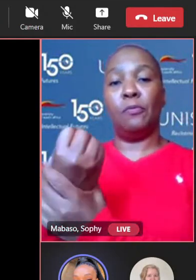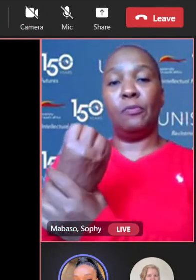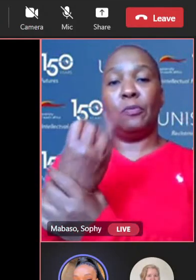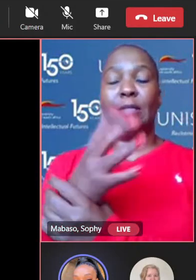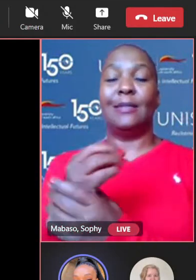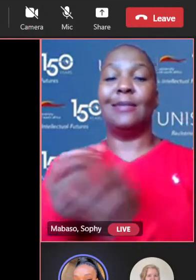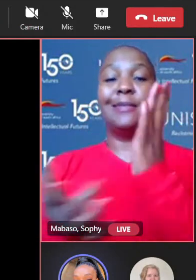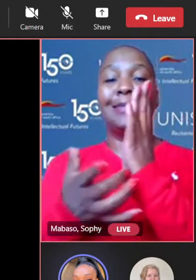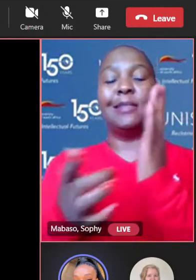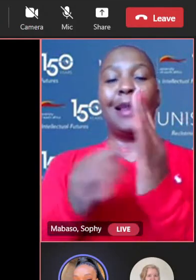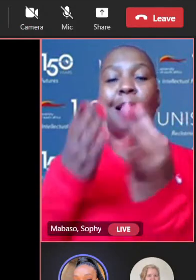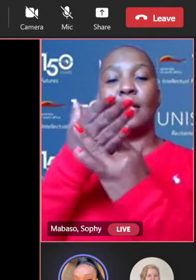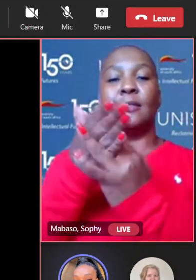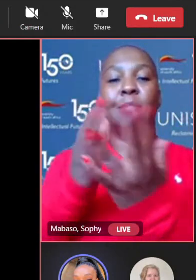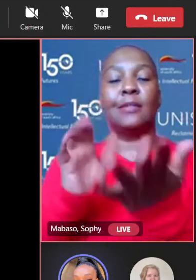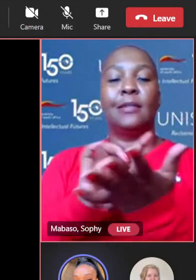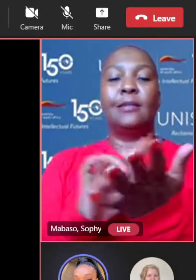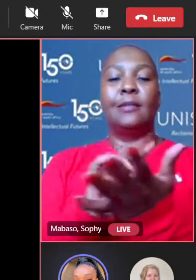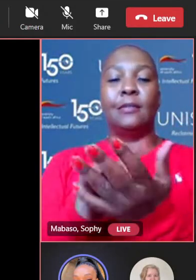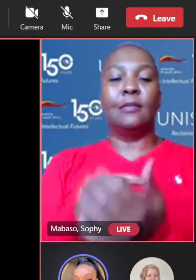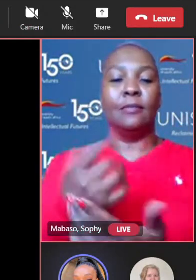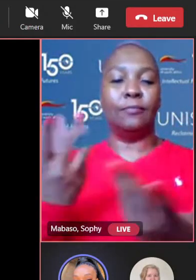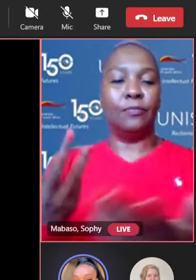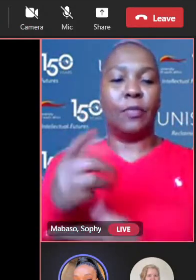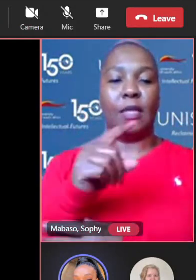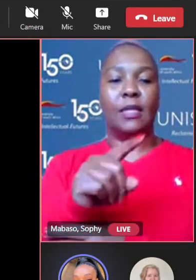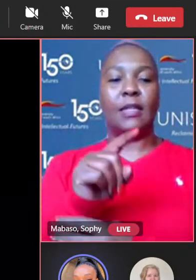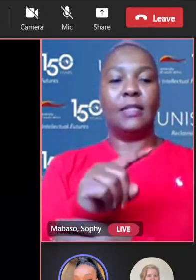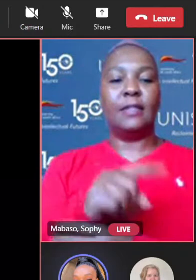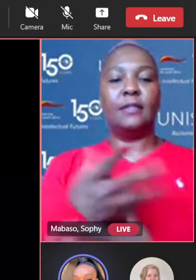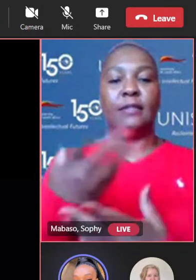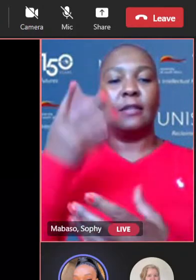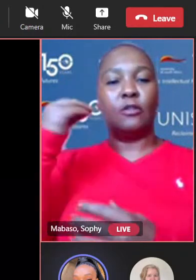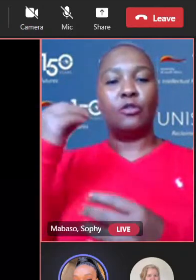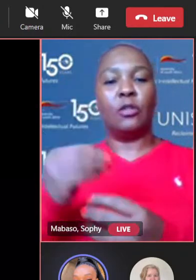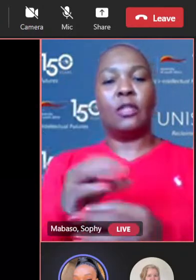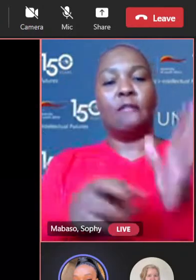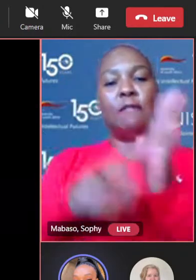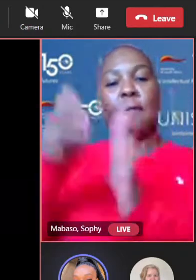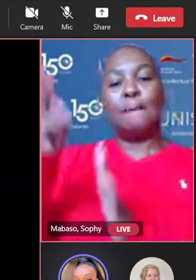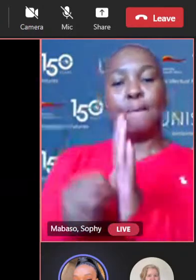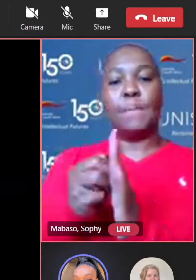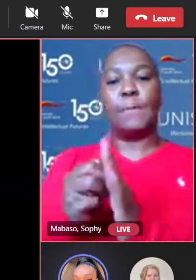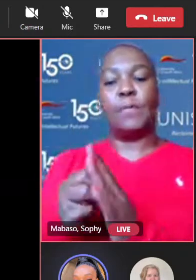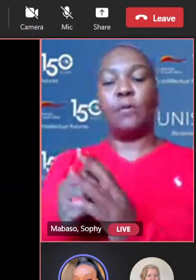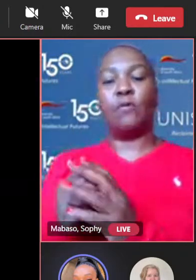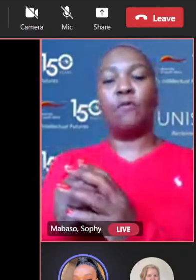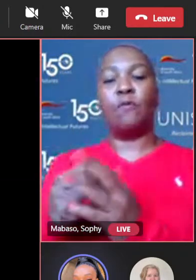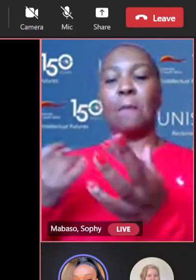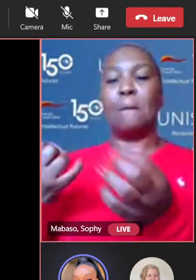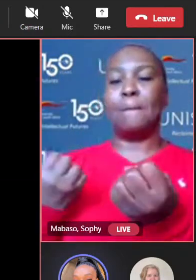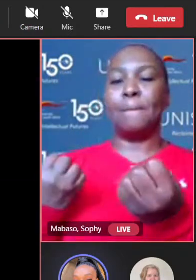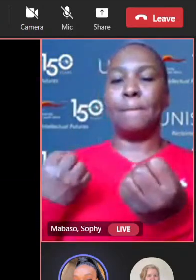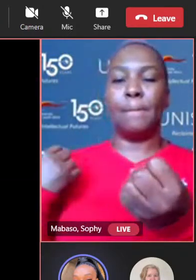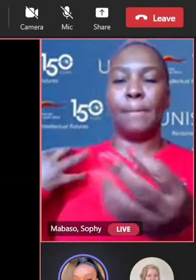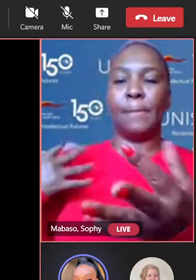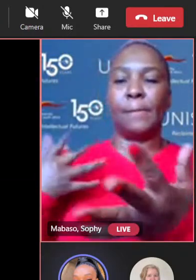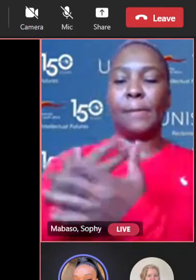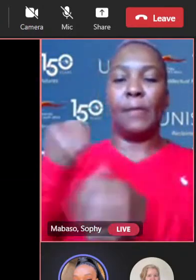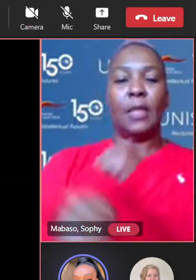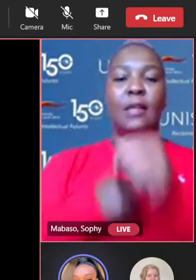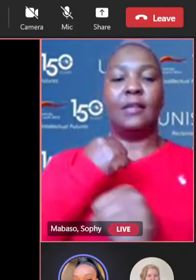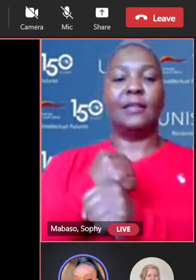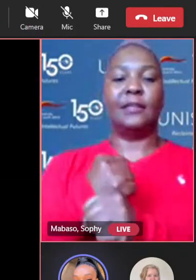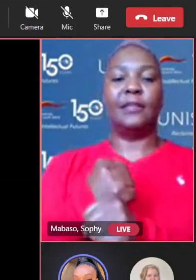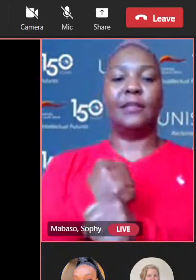centers, which is the gradual development of digital access centers over the years. So colleagues, we started with